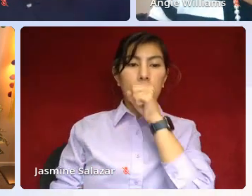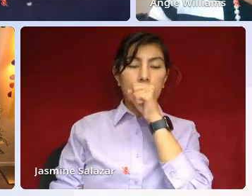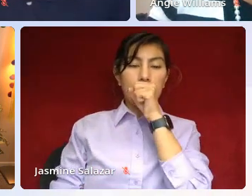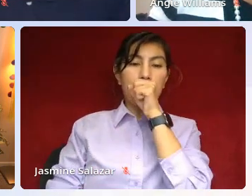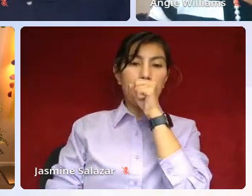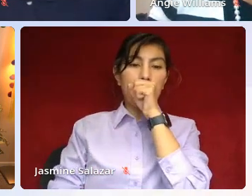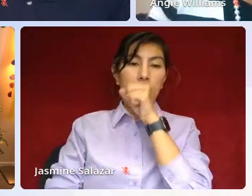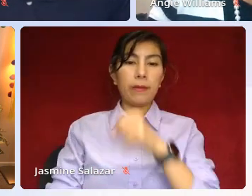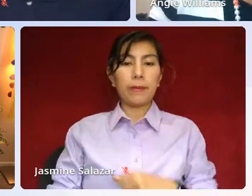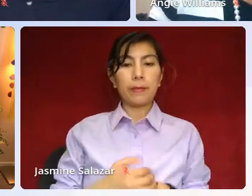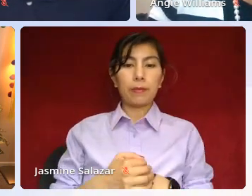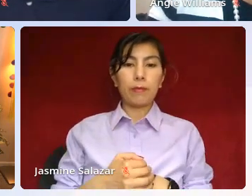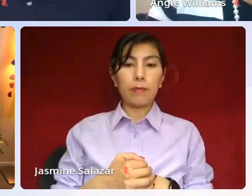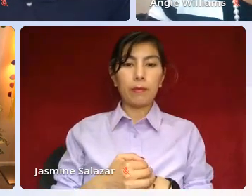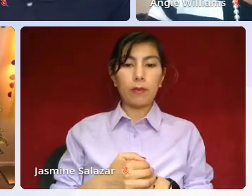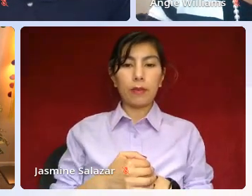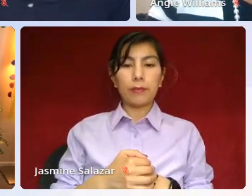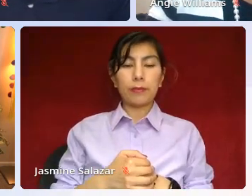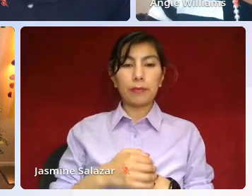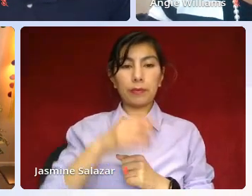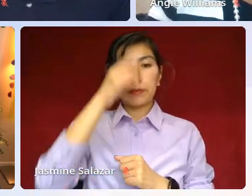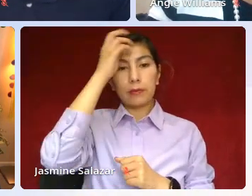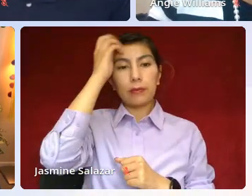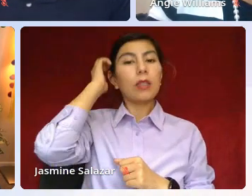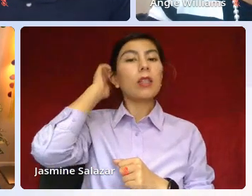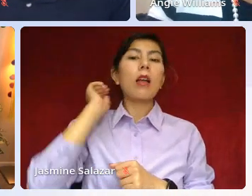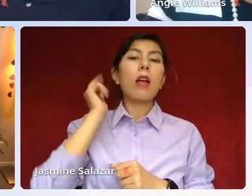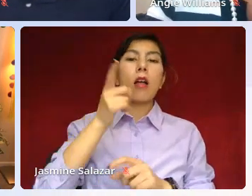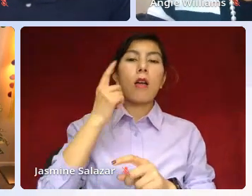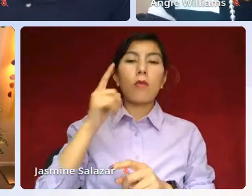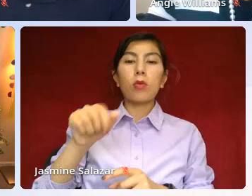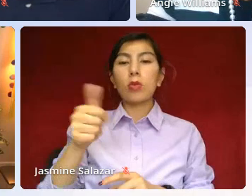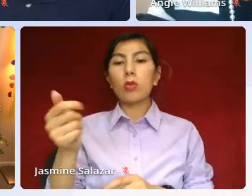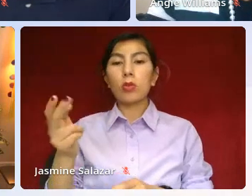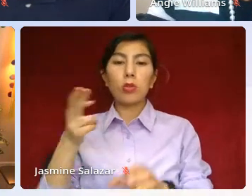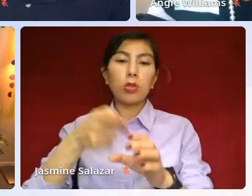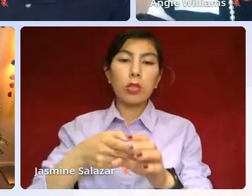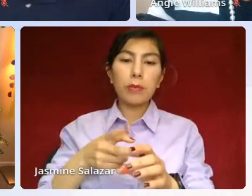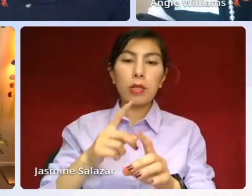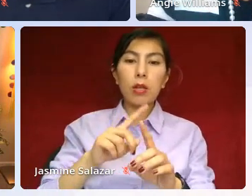So before y'all others jump in, just there was a question from